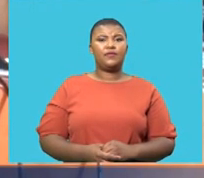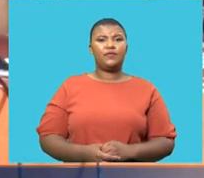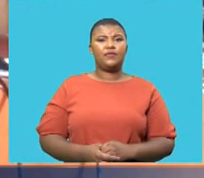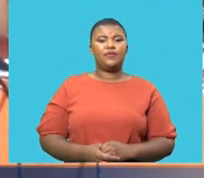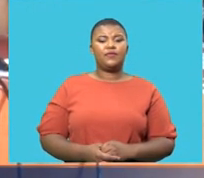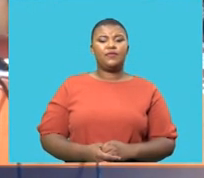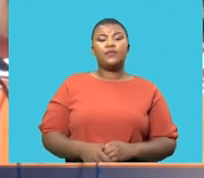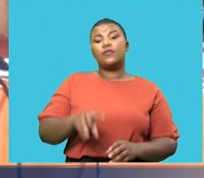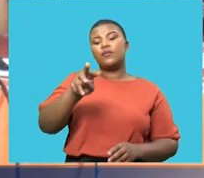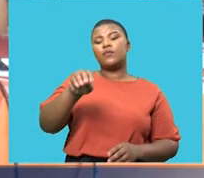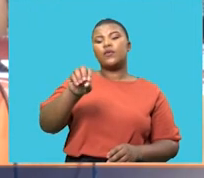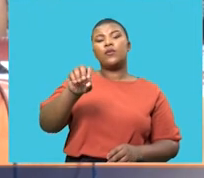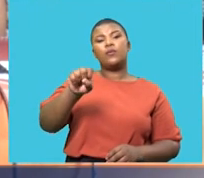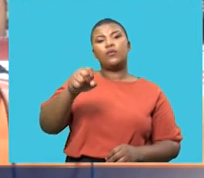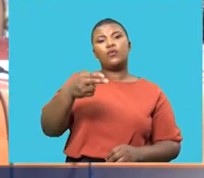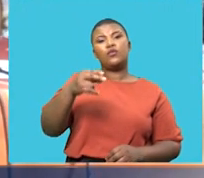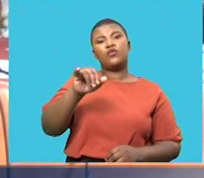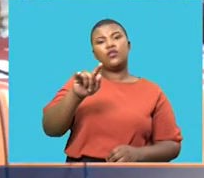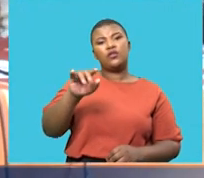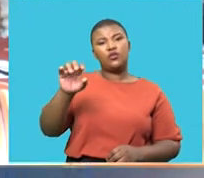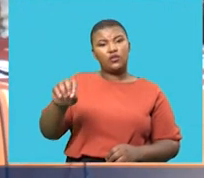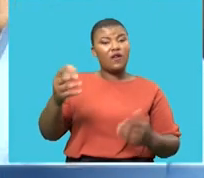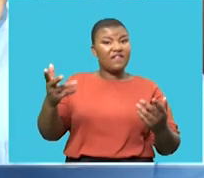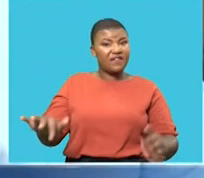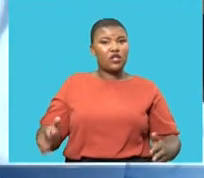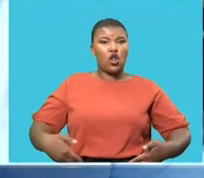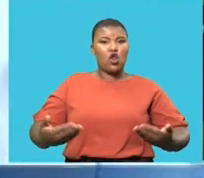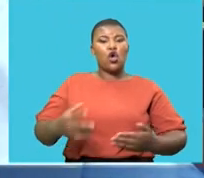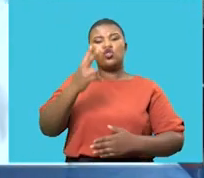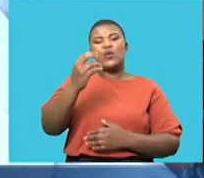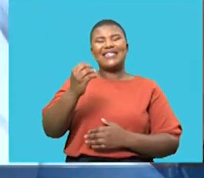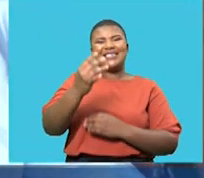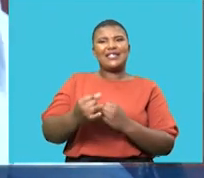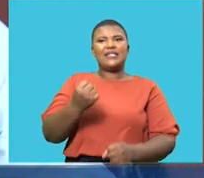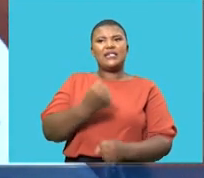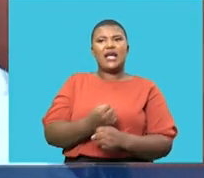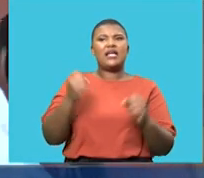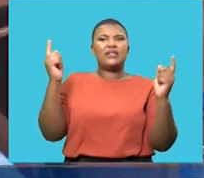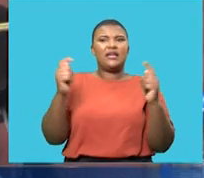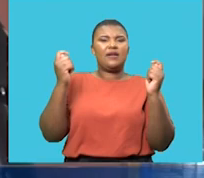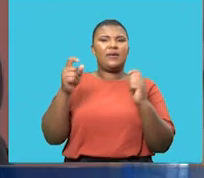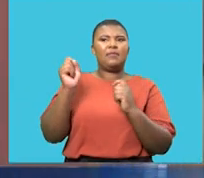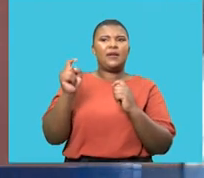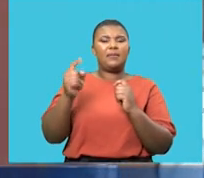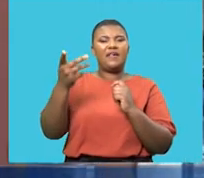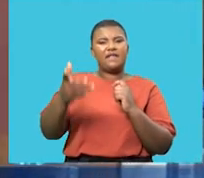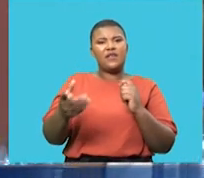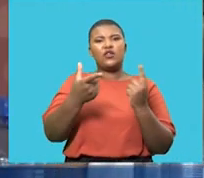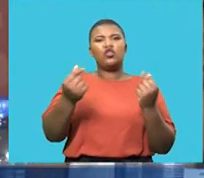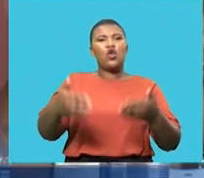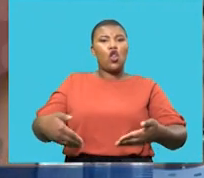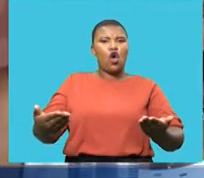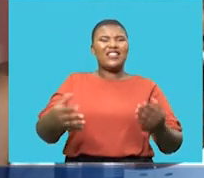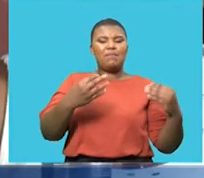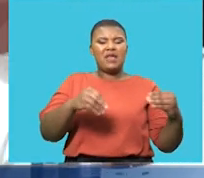The Moshito Music Conference and Exhibition launched their 20-year anniversary celebrations and also hosted a music business